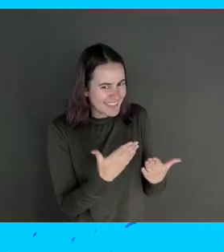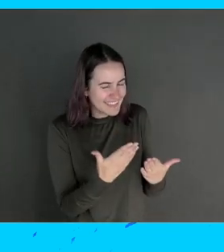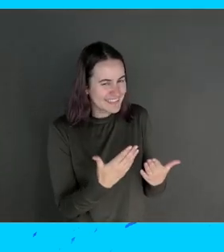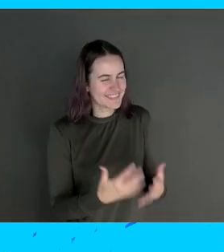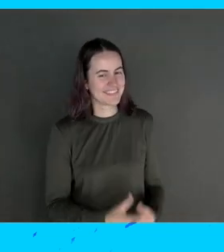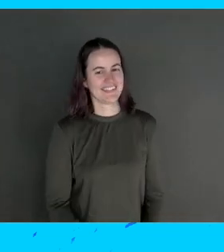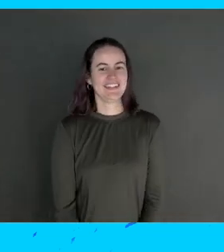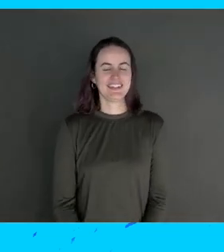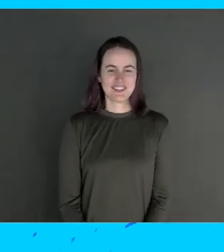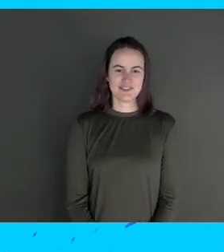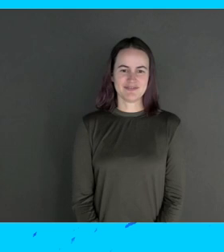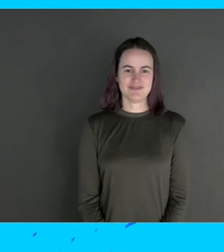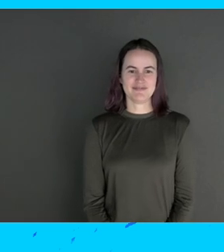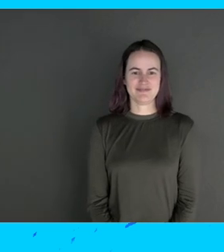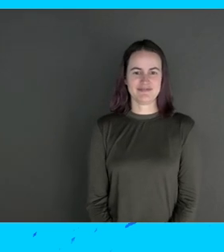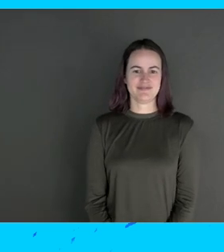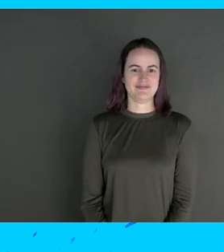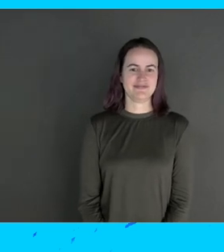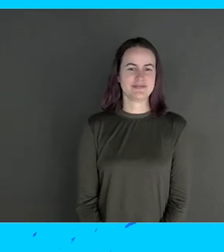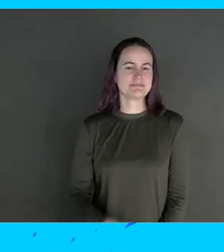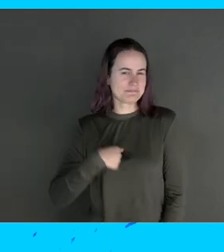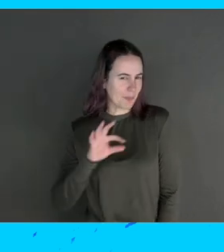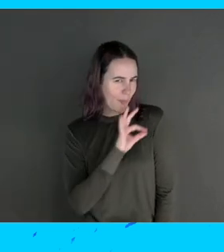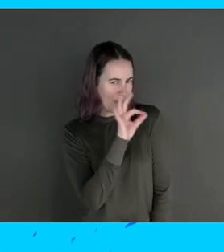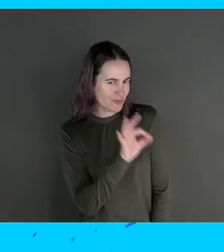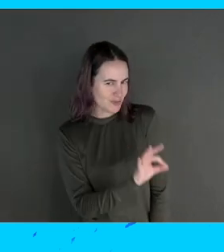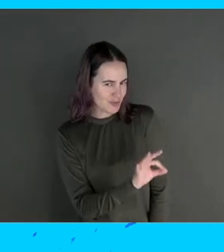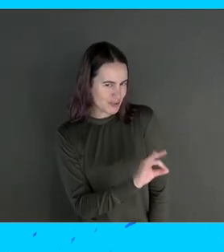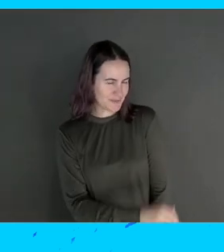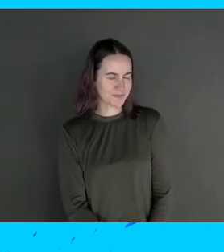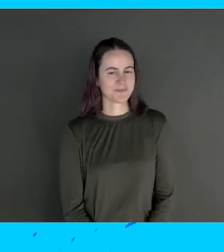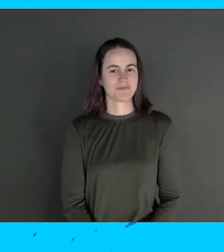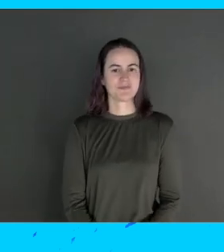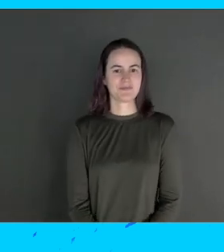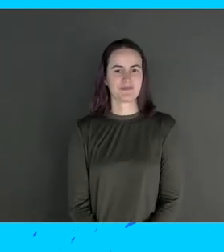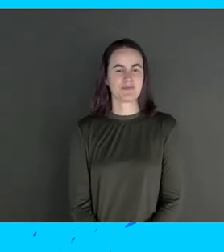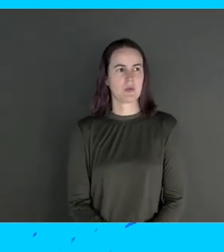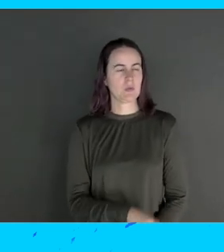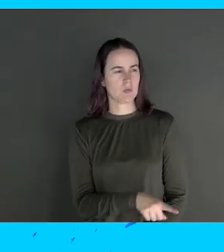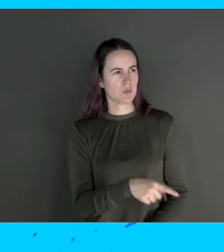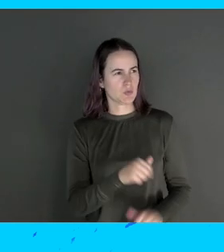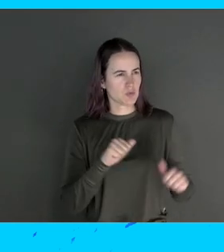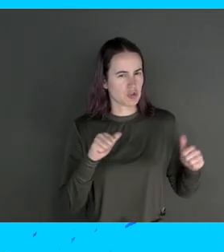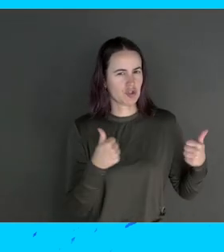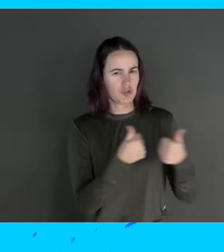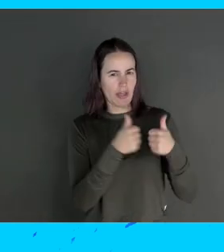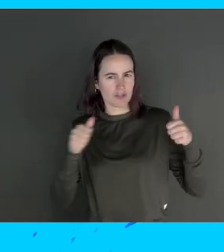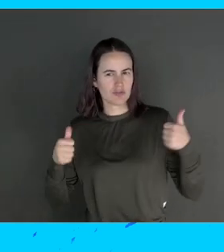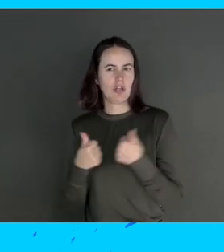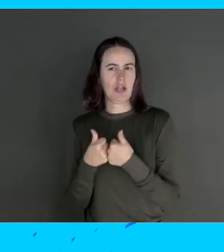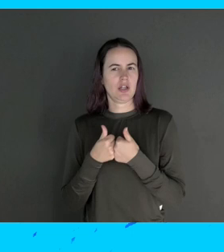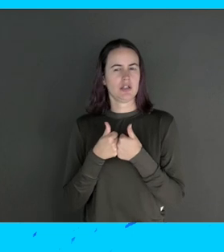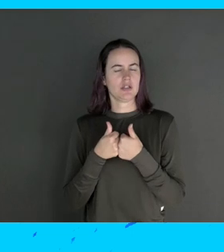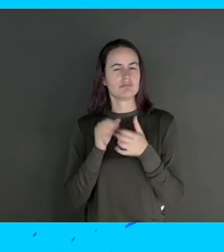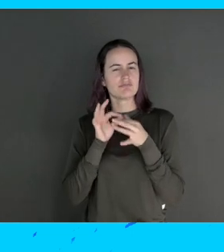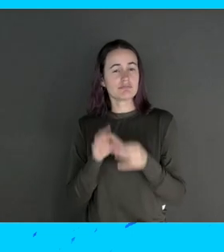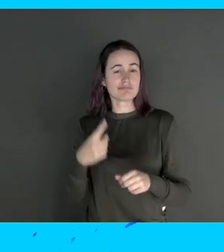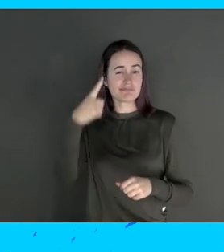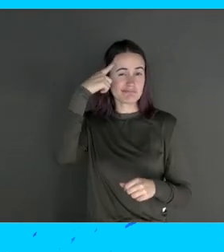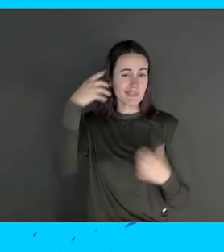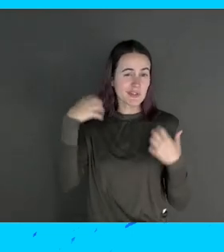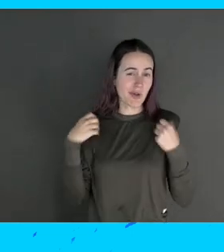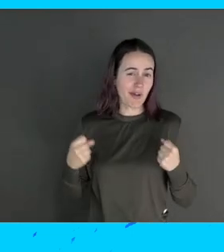introduction. Melina, I have a question for you. What are the biggest challenges facing the mental health and emotional well-being